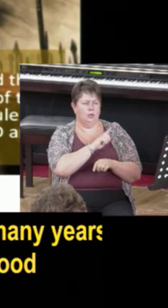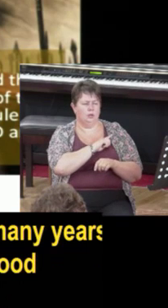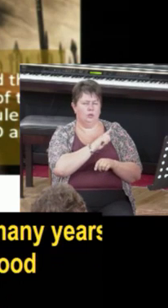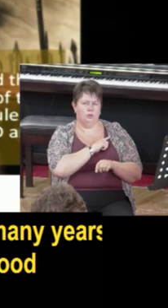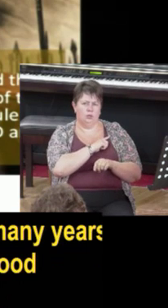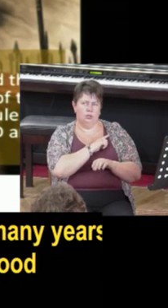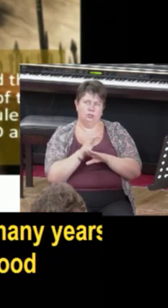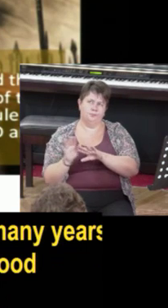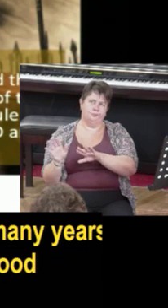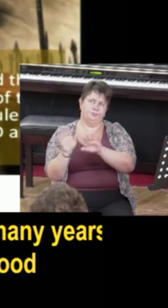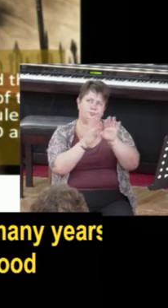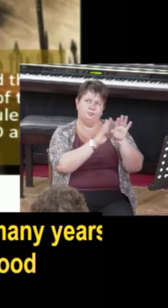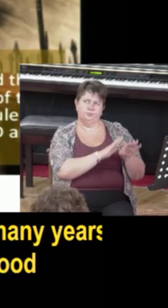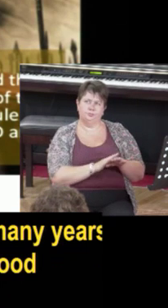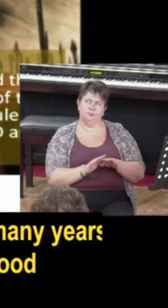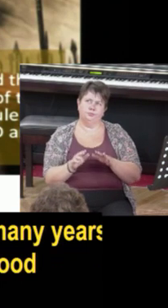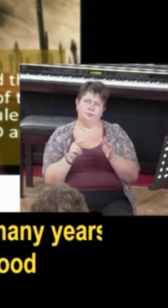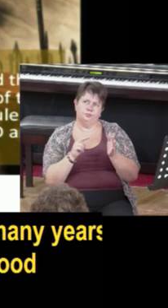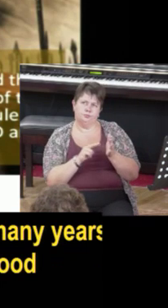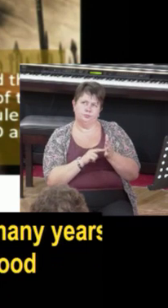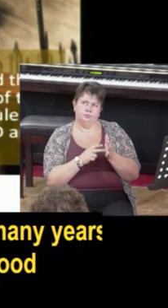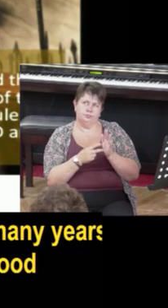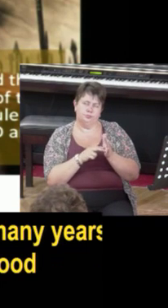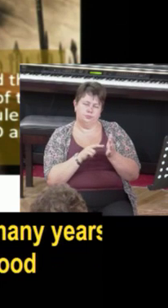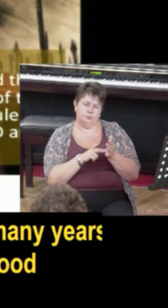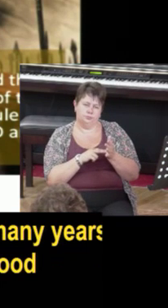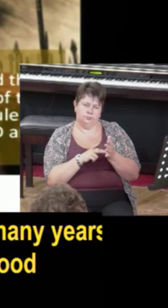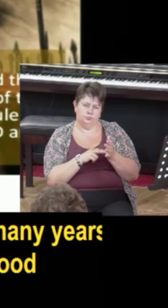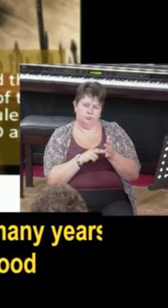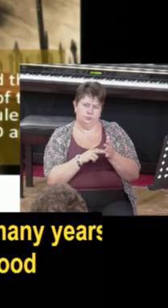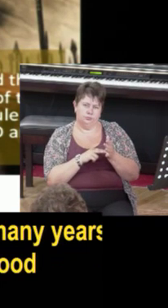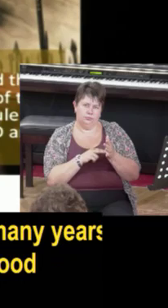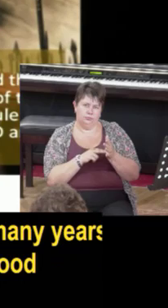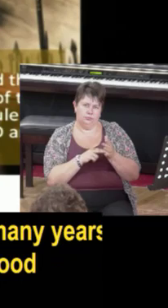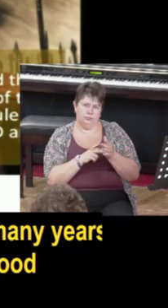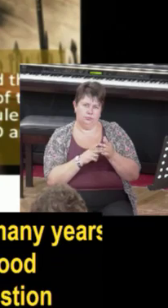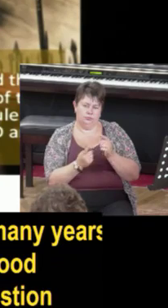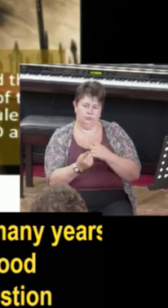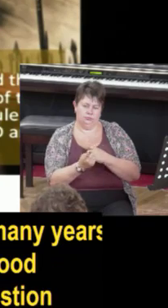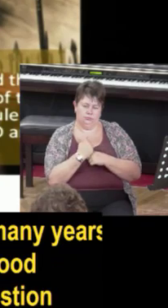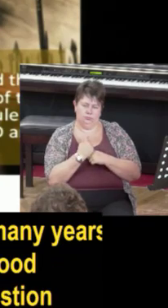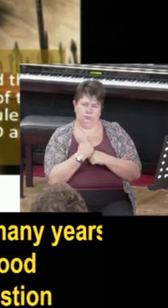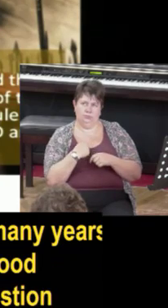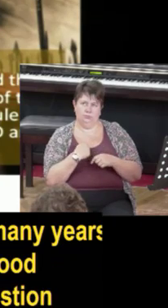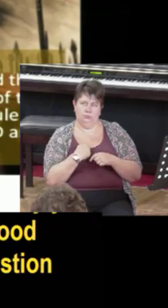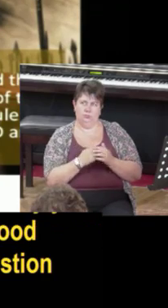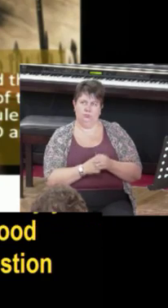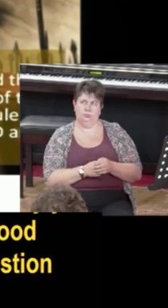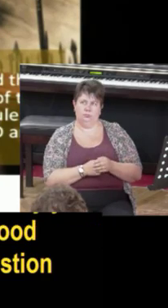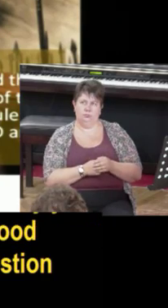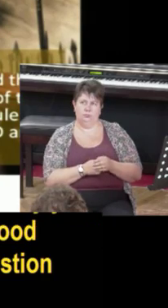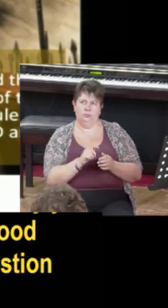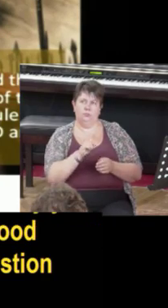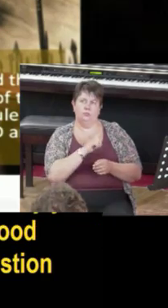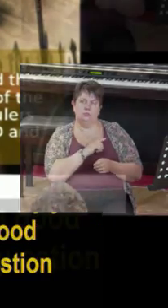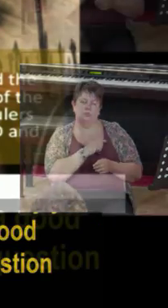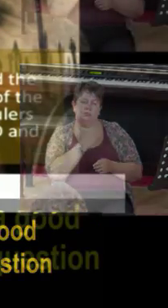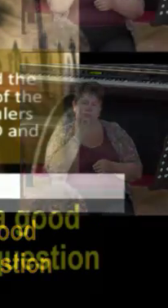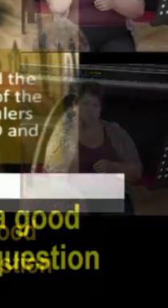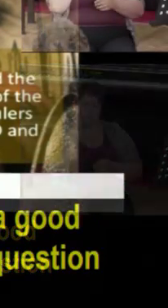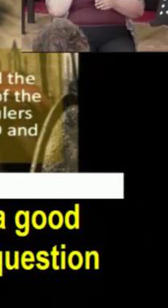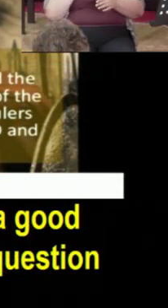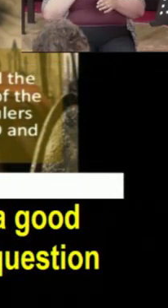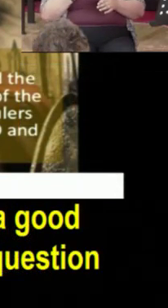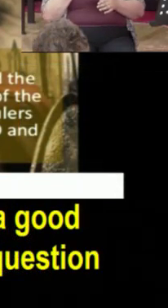nations conspire, or that can also be translated rage, and the peoples